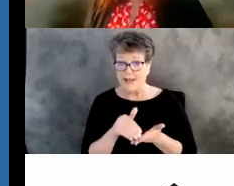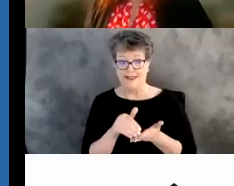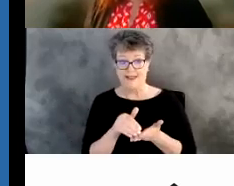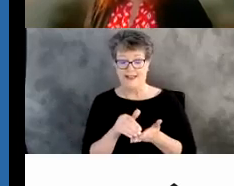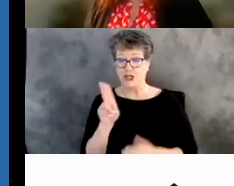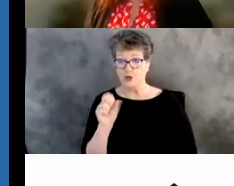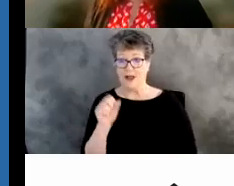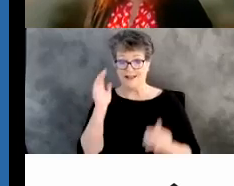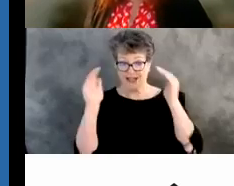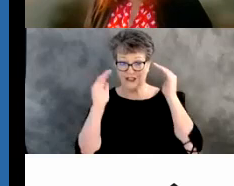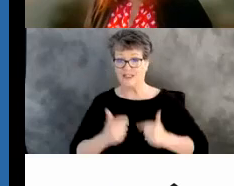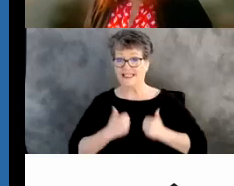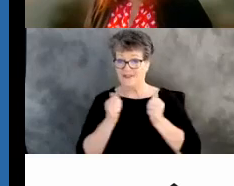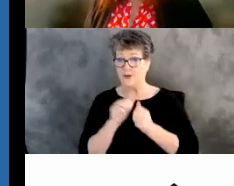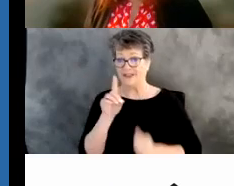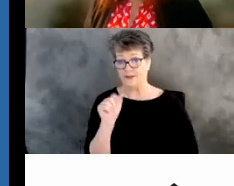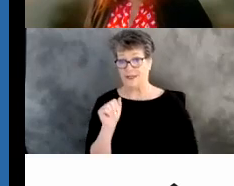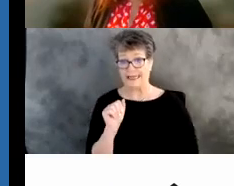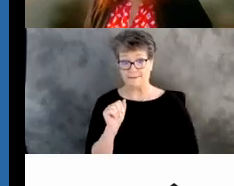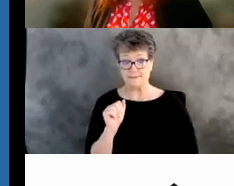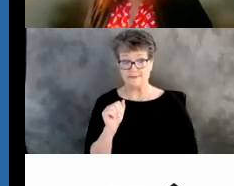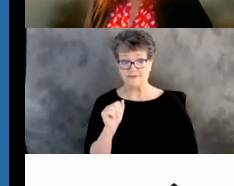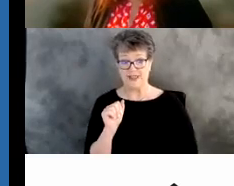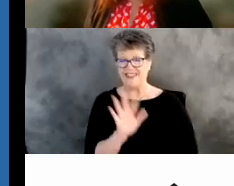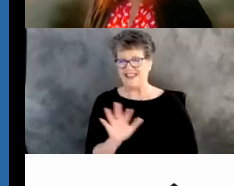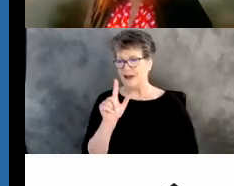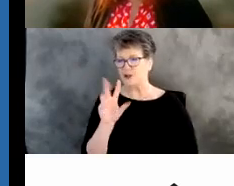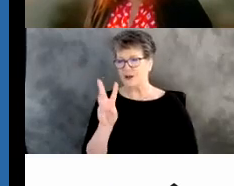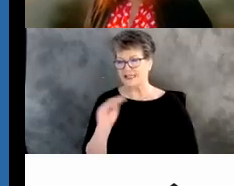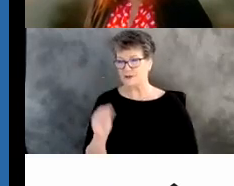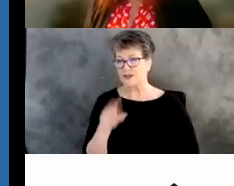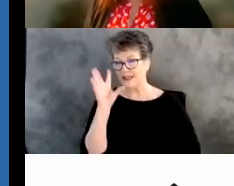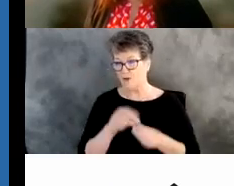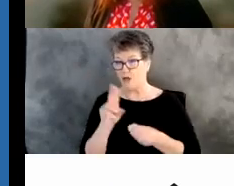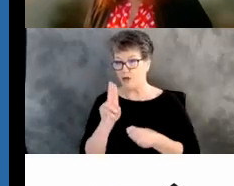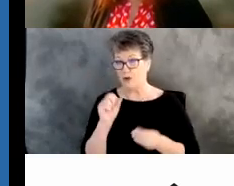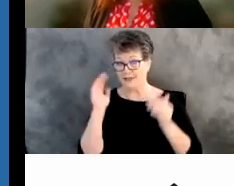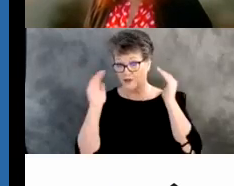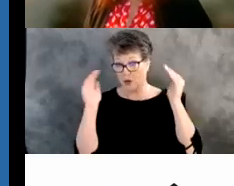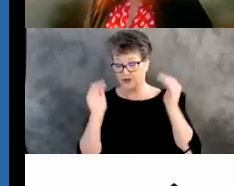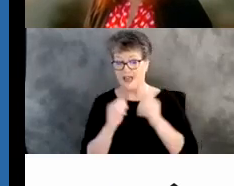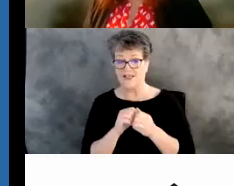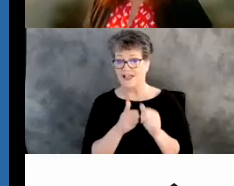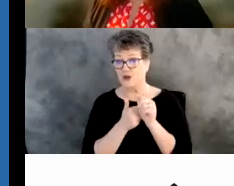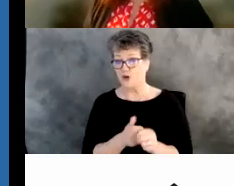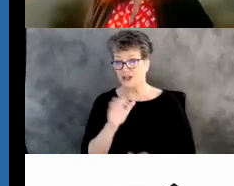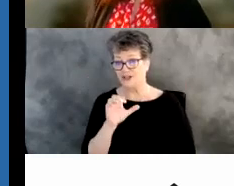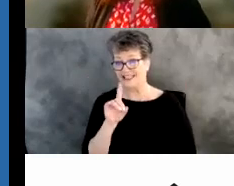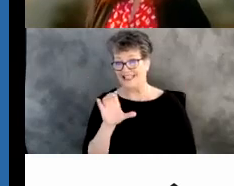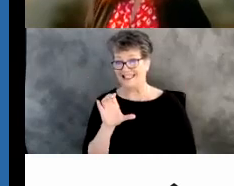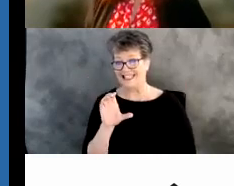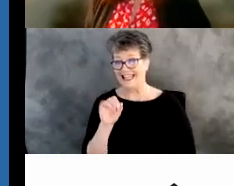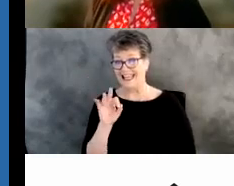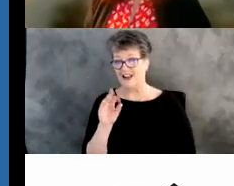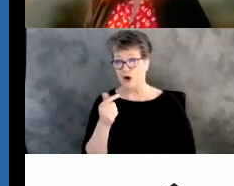US adults living with a disability, which is 26% of all US adults. That's according to the CDC infographic that